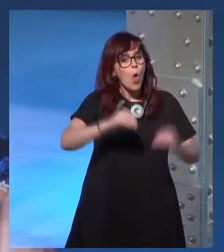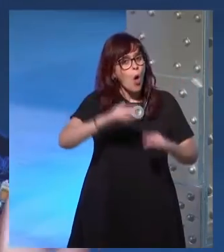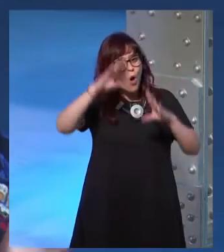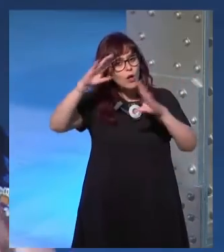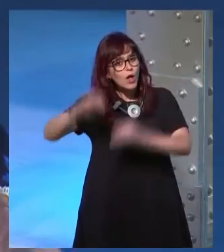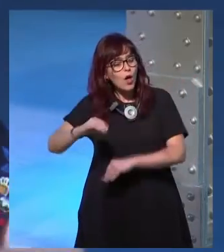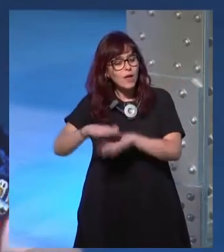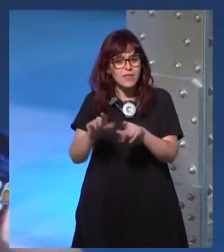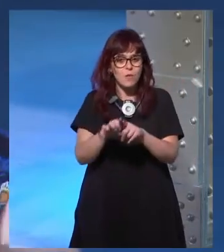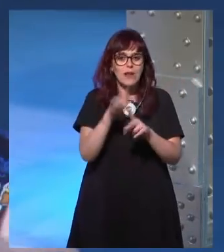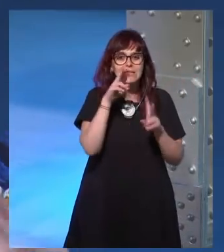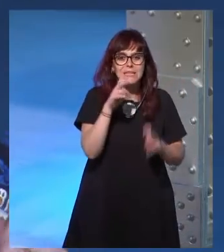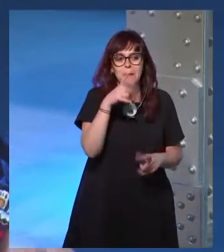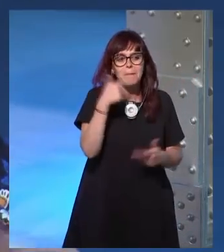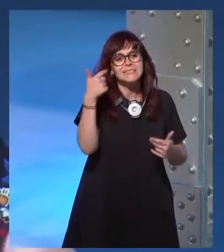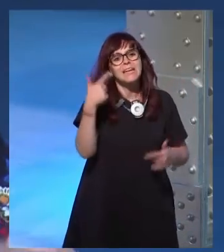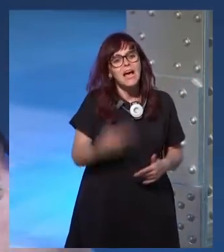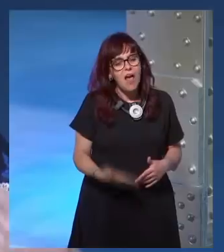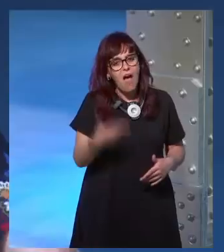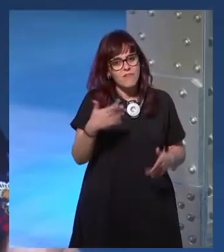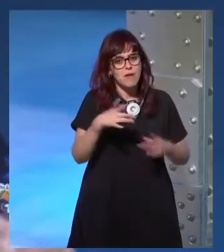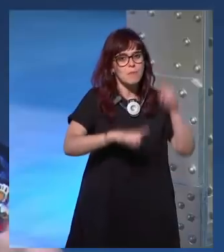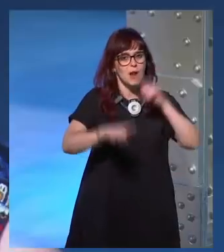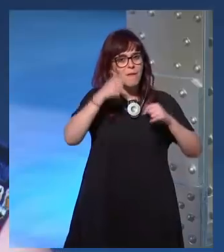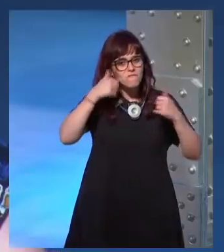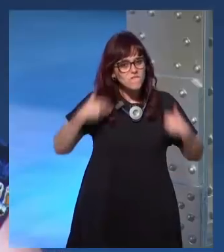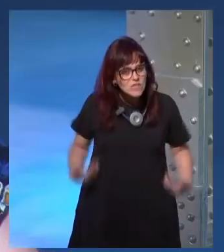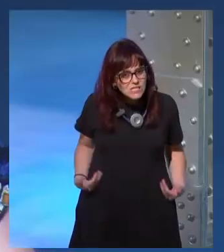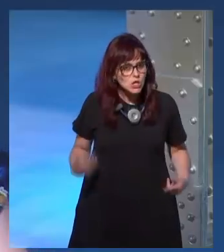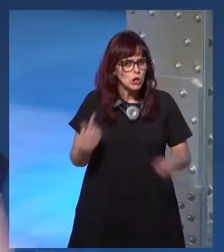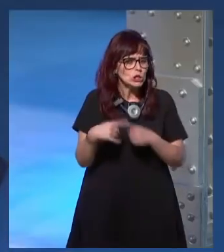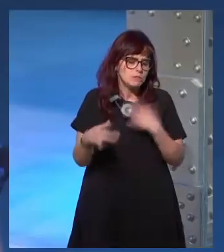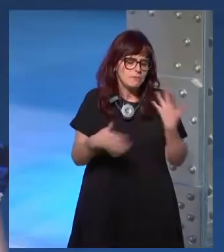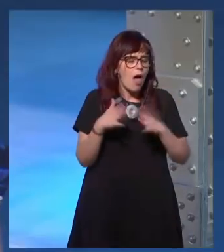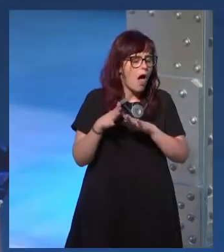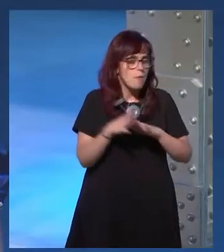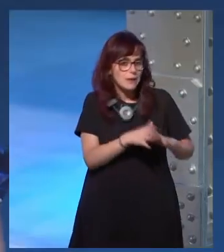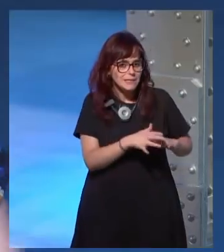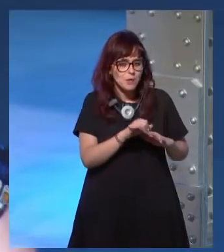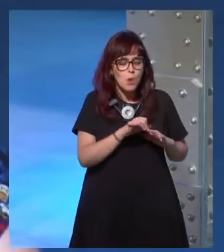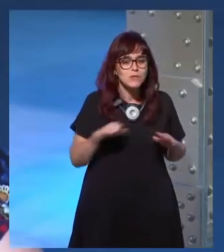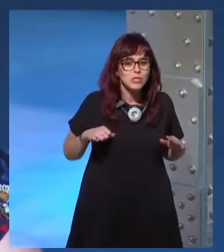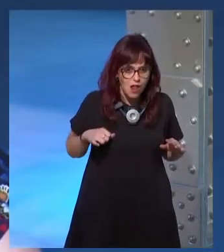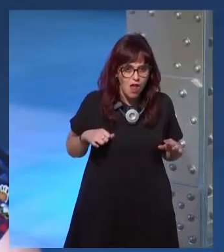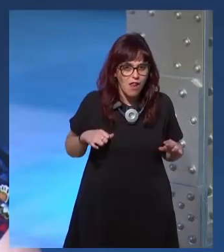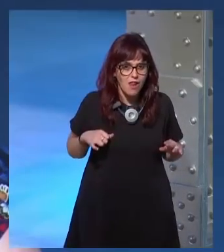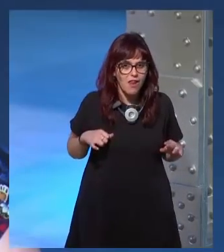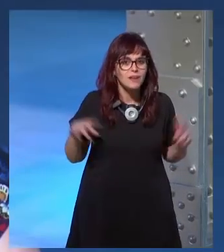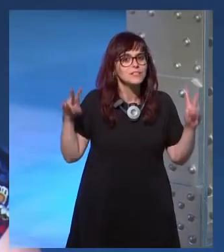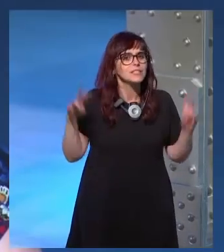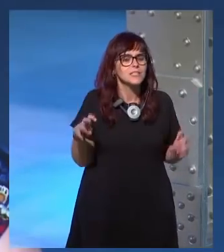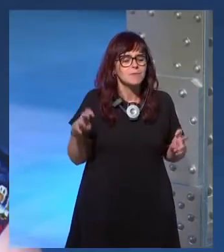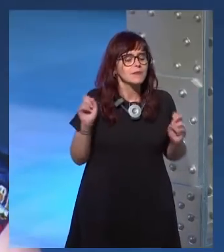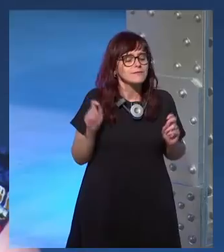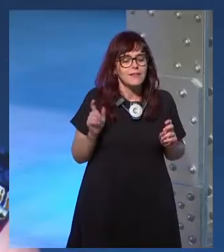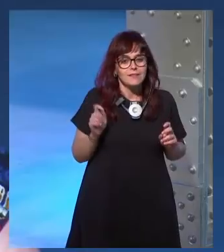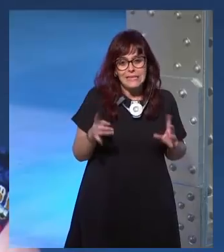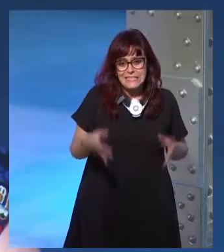I think that nearly all the blockages that I've seen, apart from maybe due to